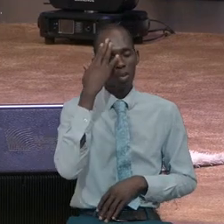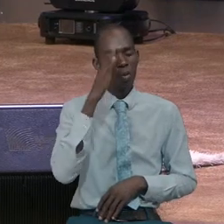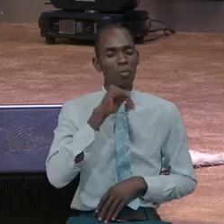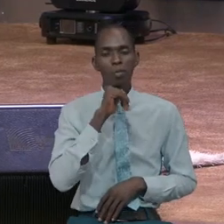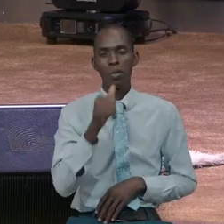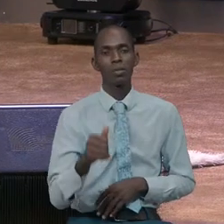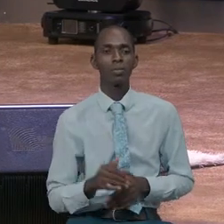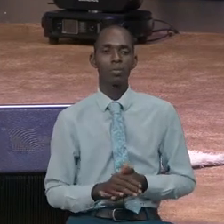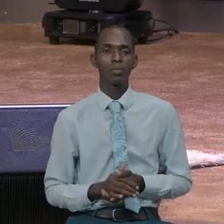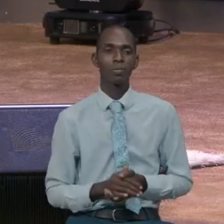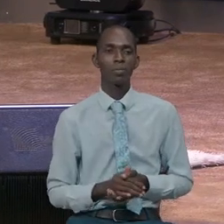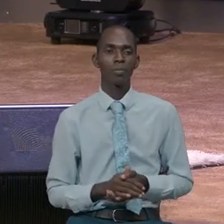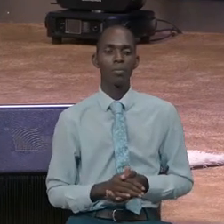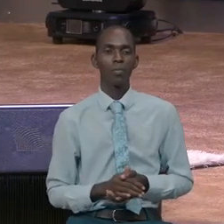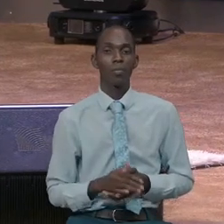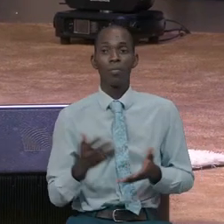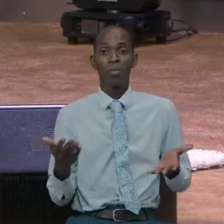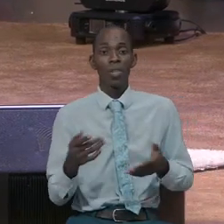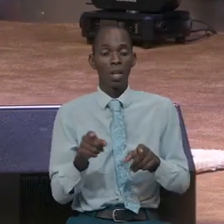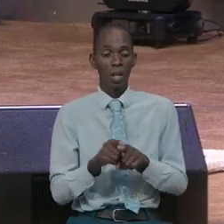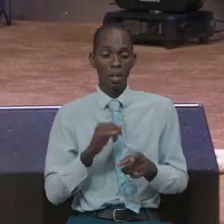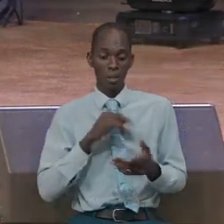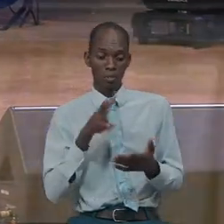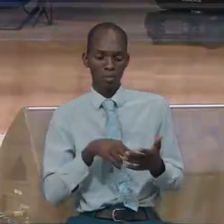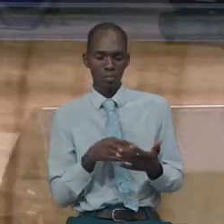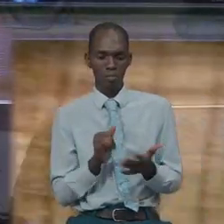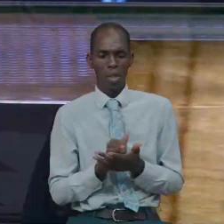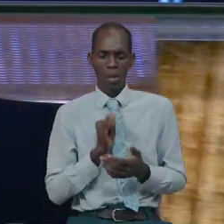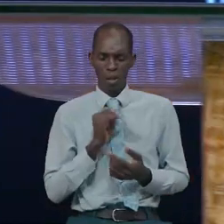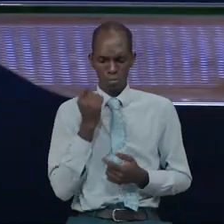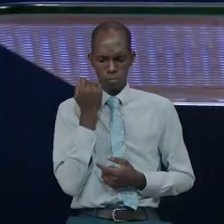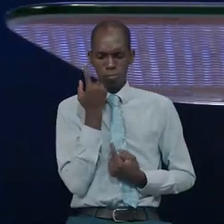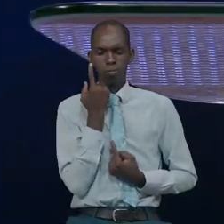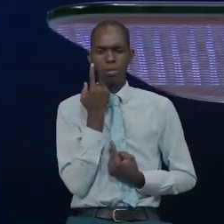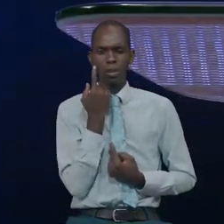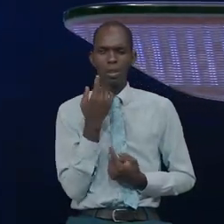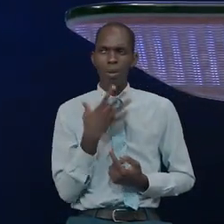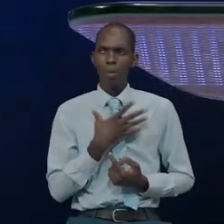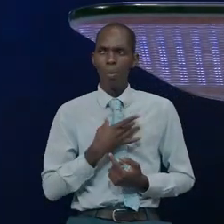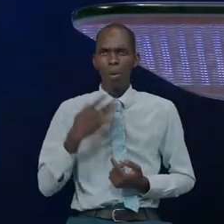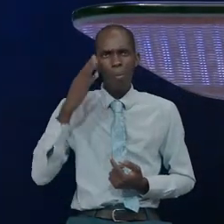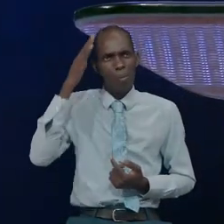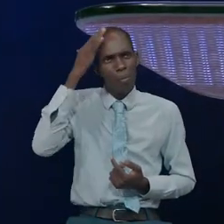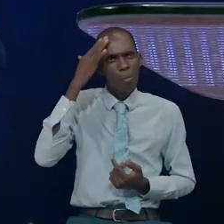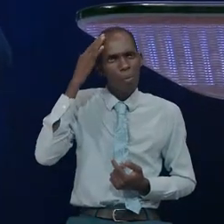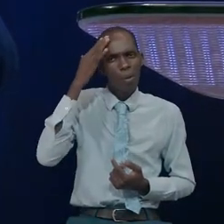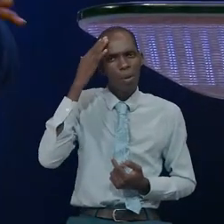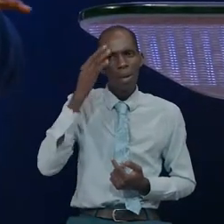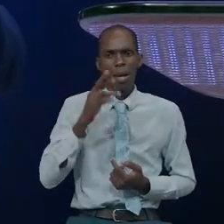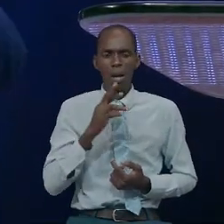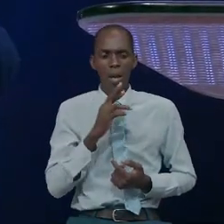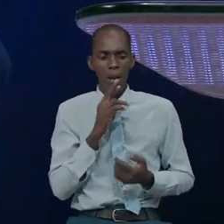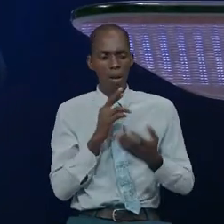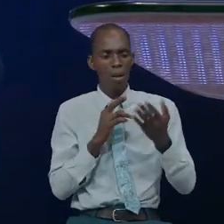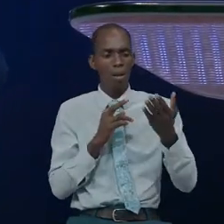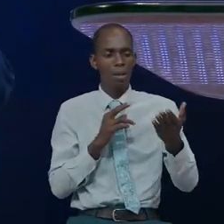knows it not. As I've read that, I wondered. It says gray ears are here